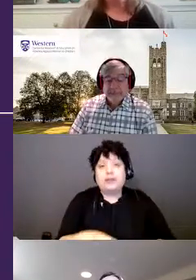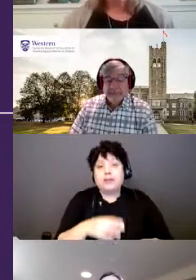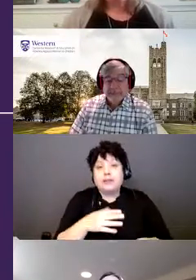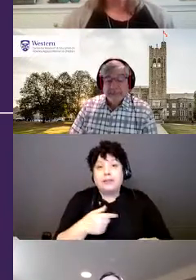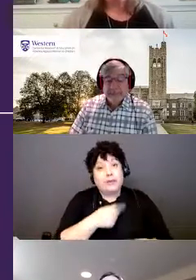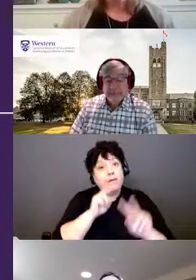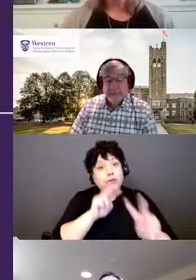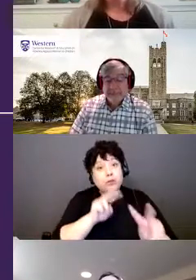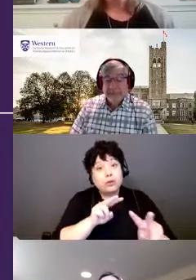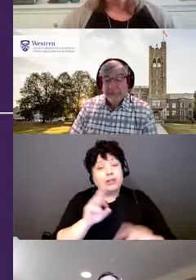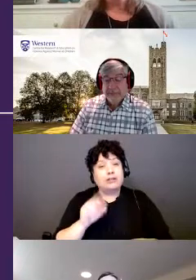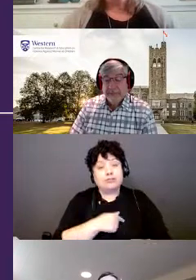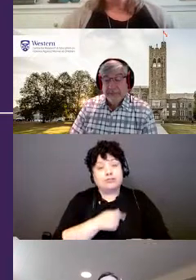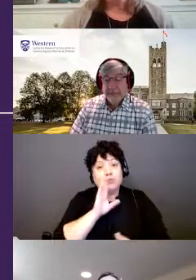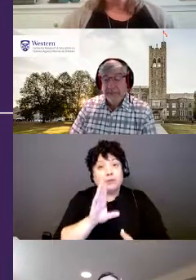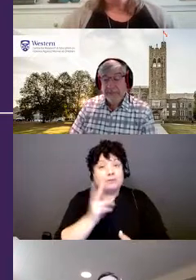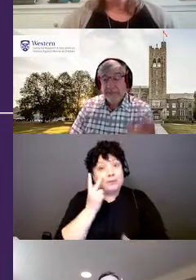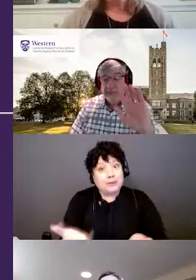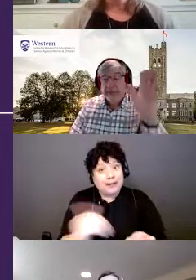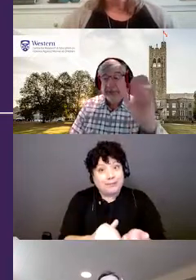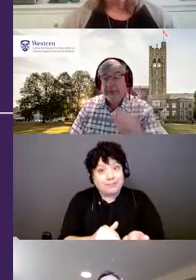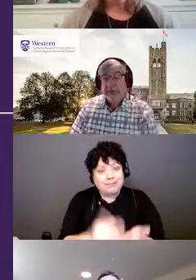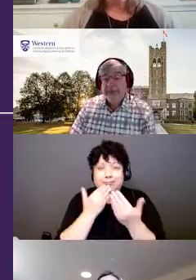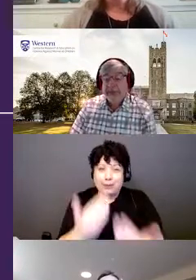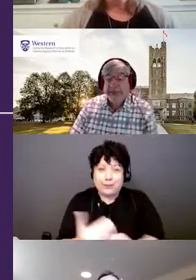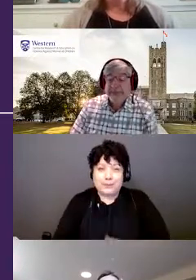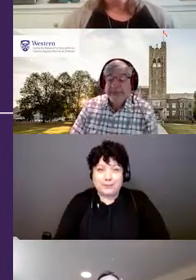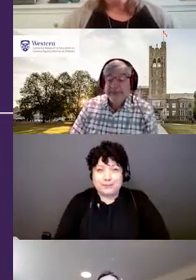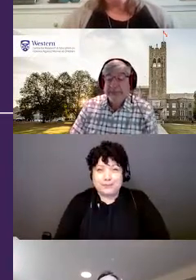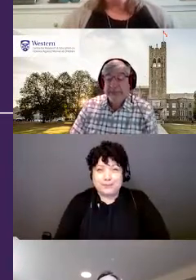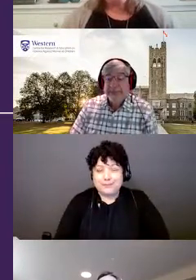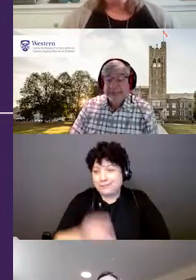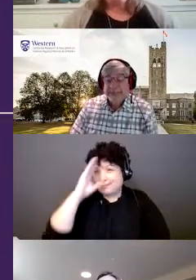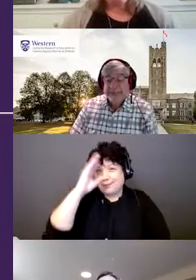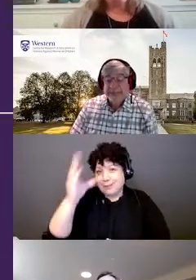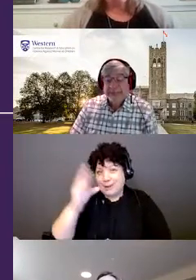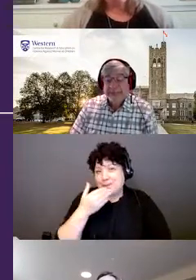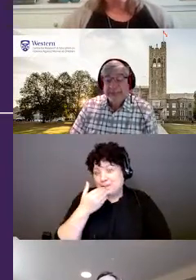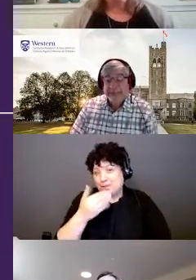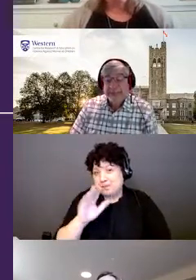look forward to future engagements. Thank you. Bye-bye. Thank you. Thank you.